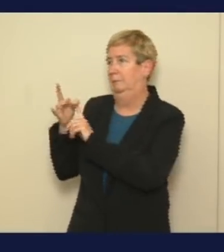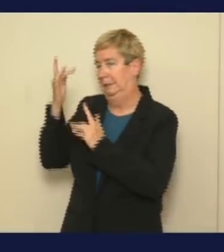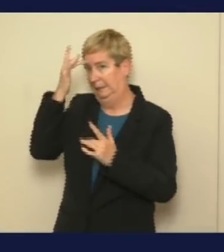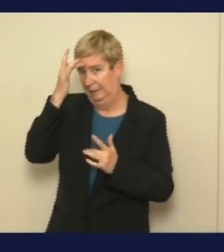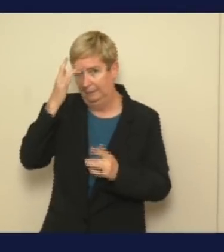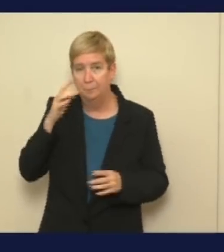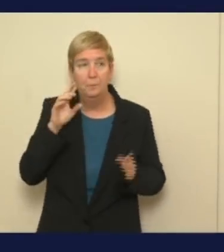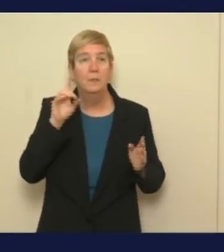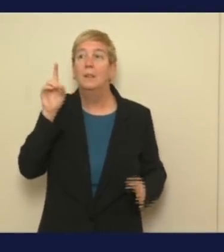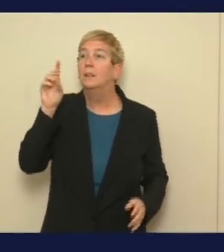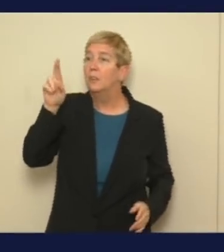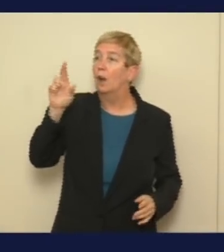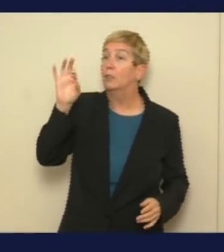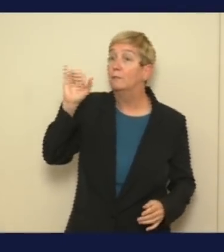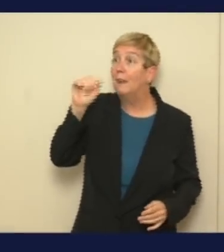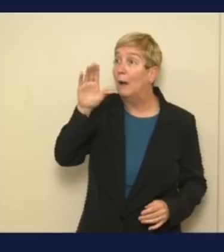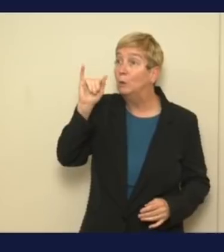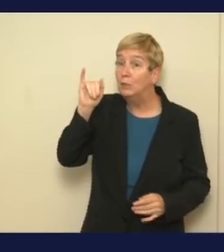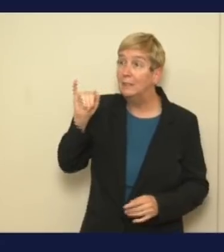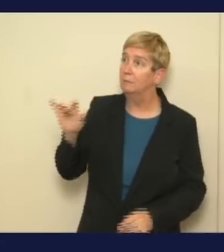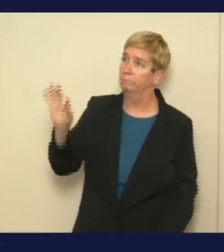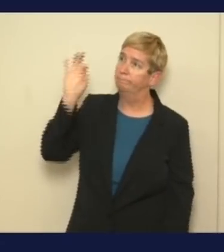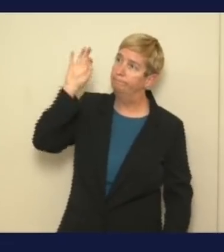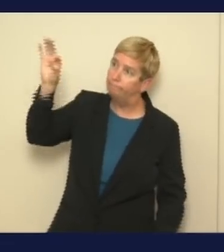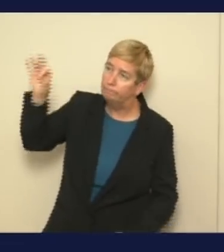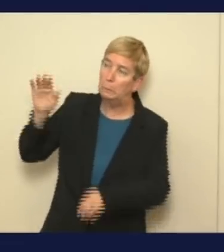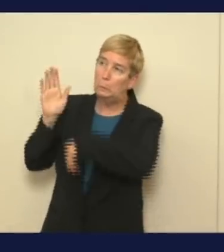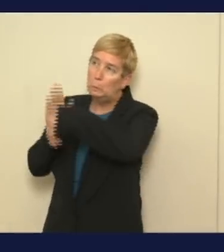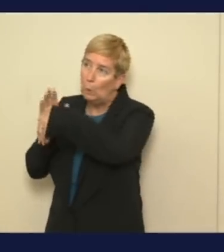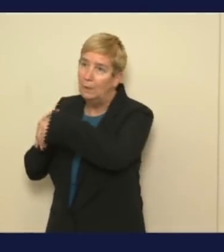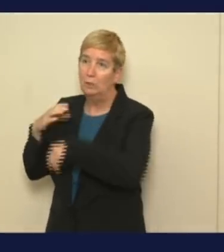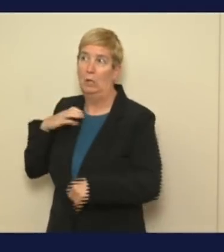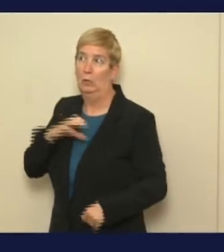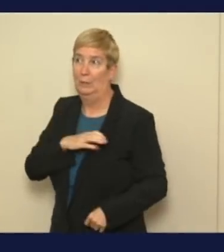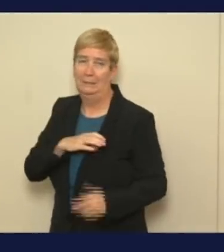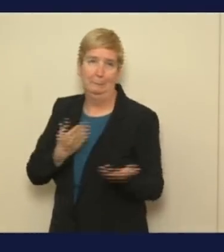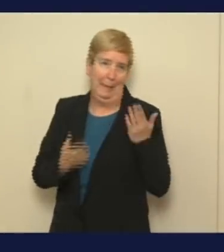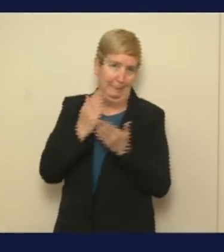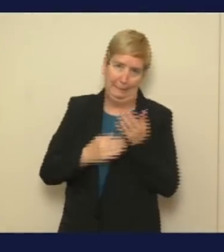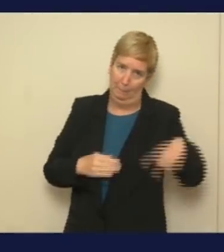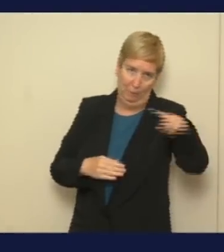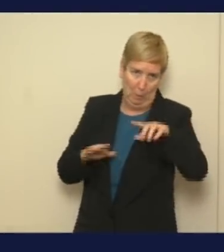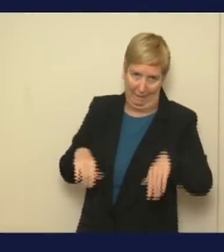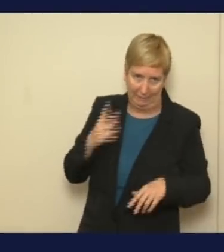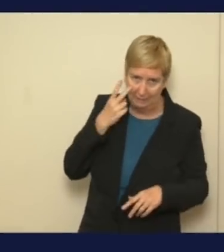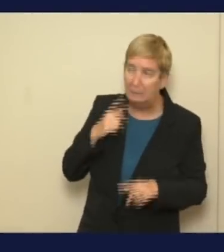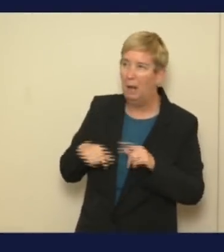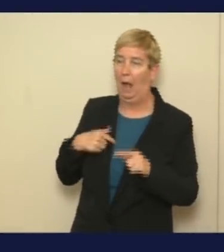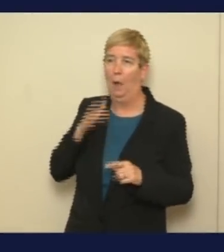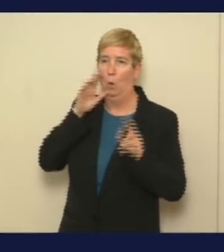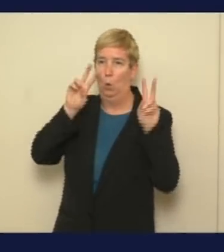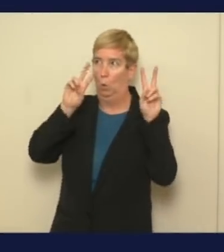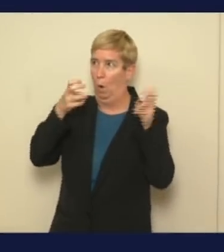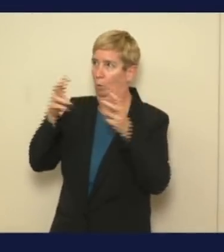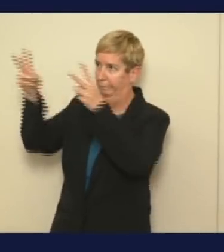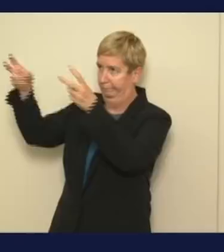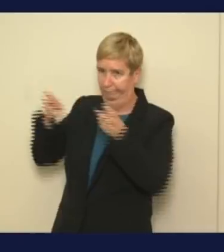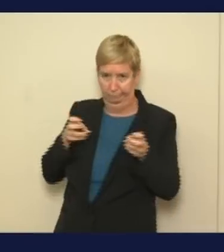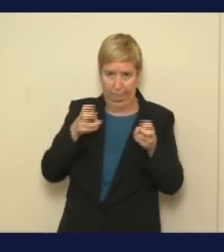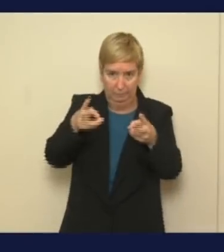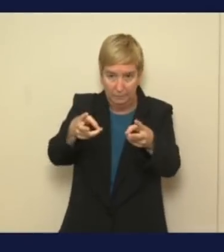Congress, for those of you who did not watch that testimony, let me then quote him. We're now seeing